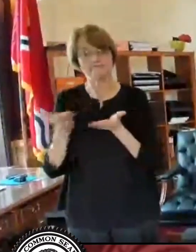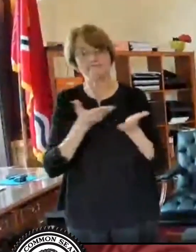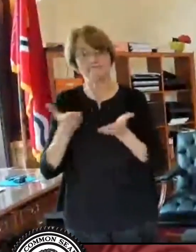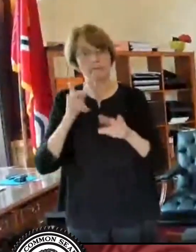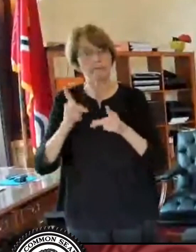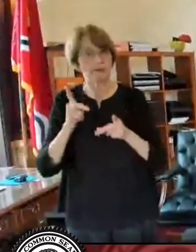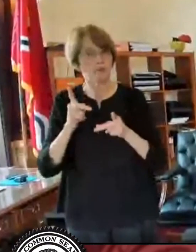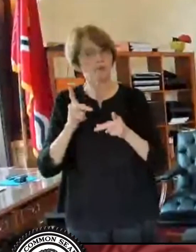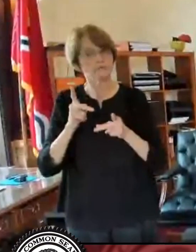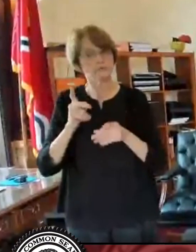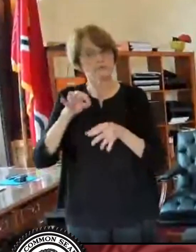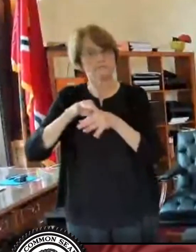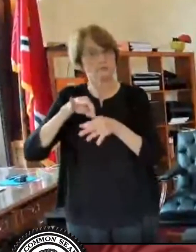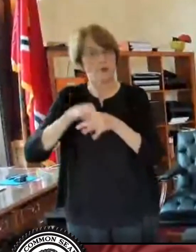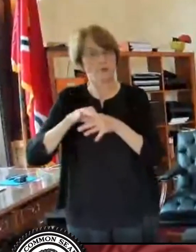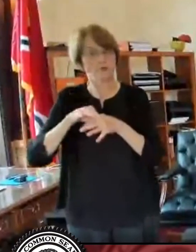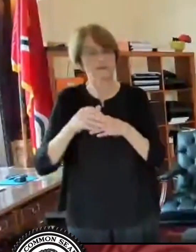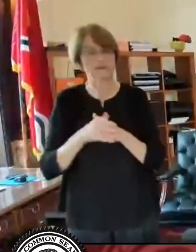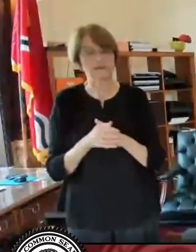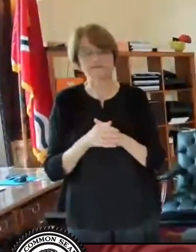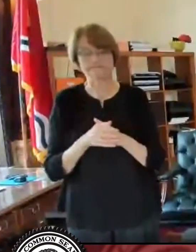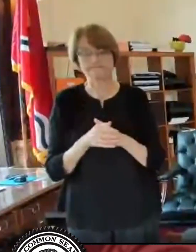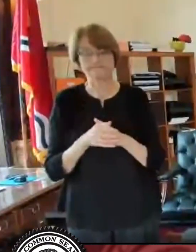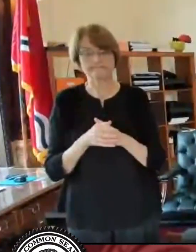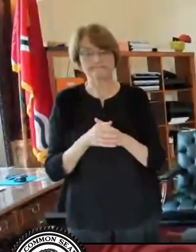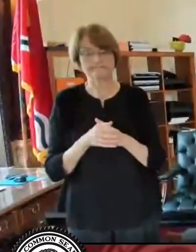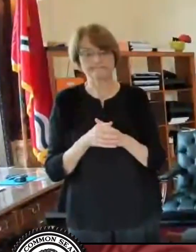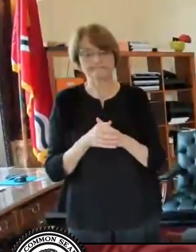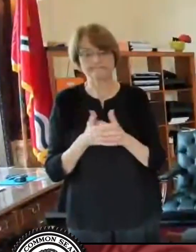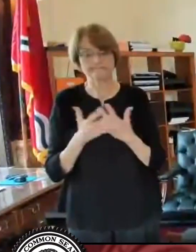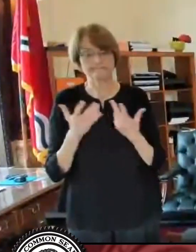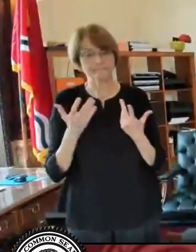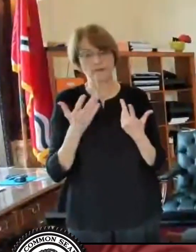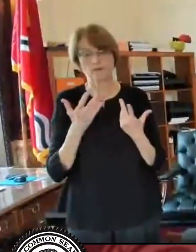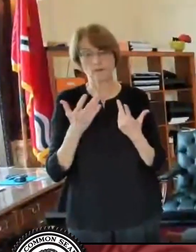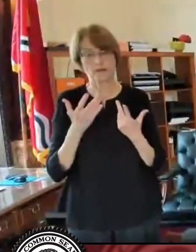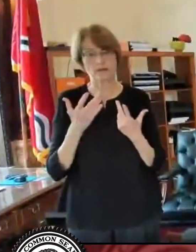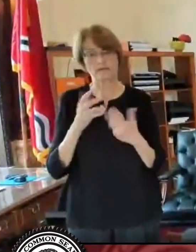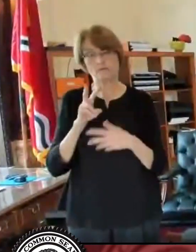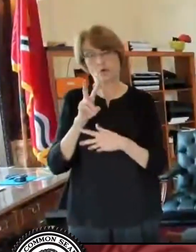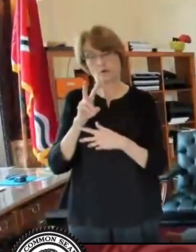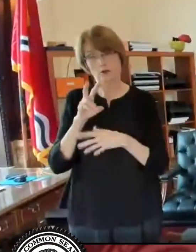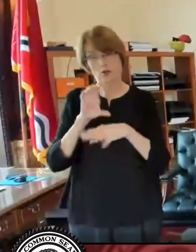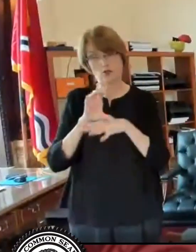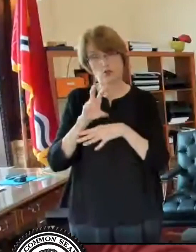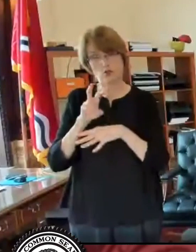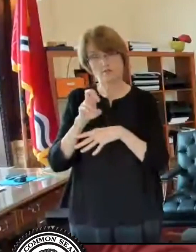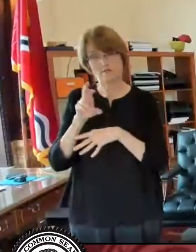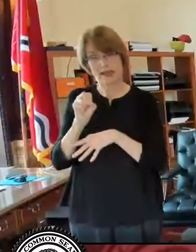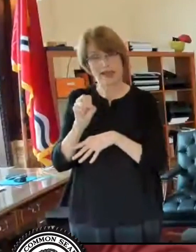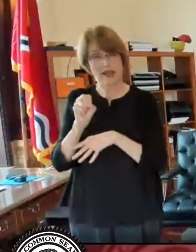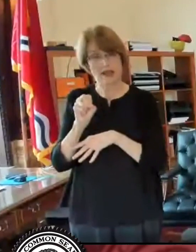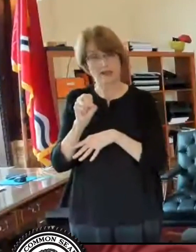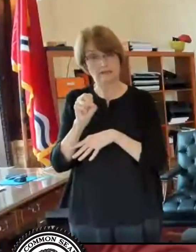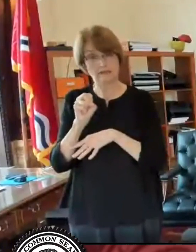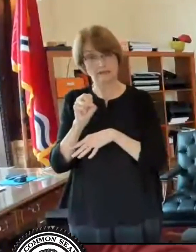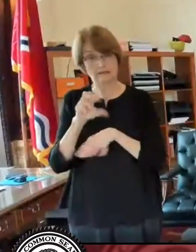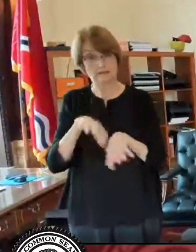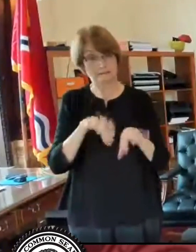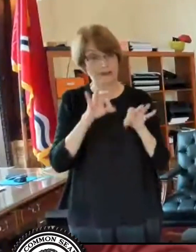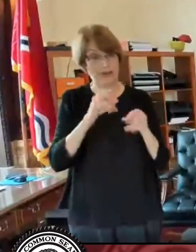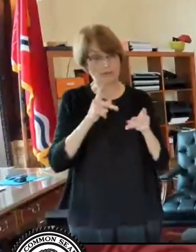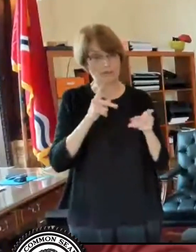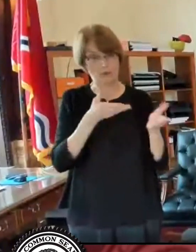So we don't have any specific rules about church